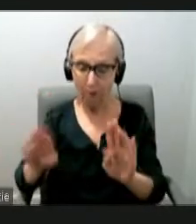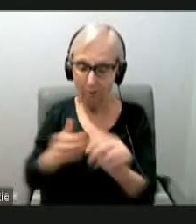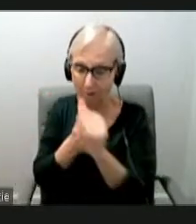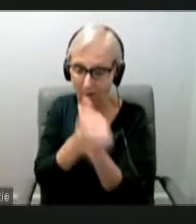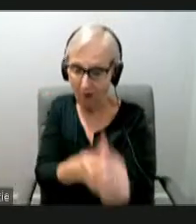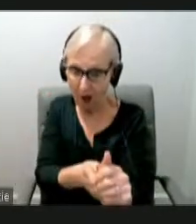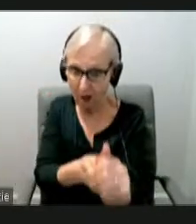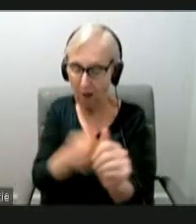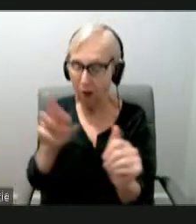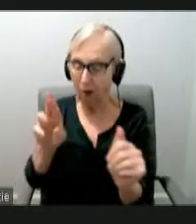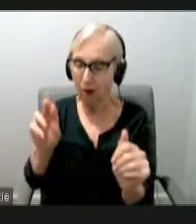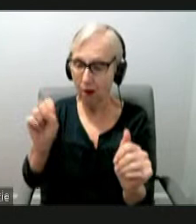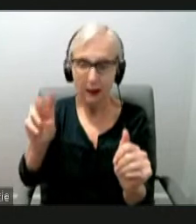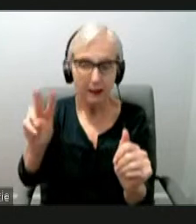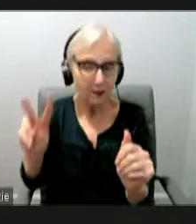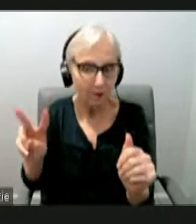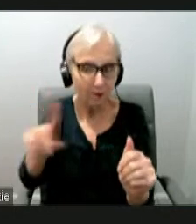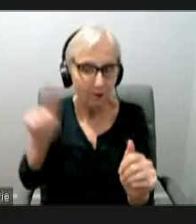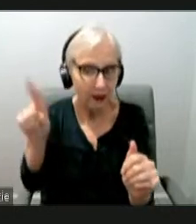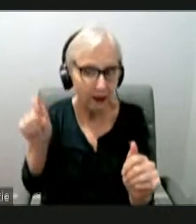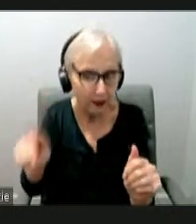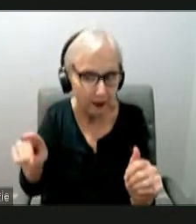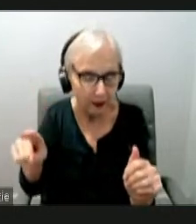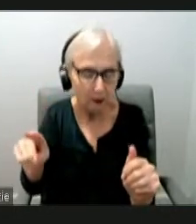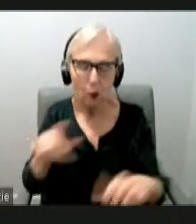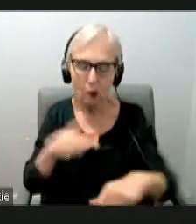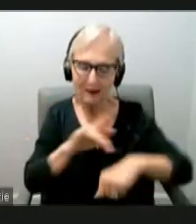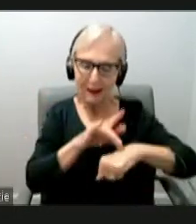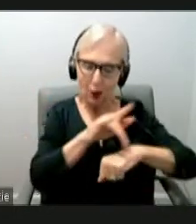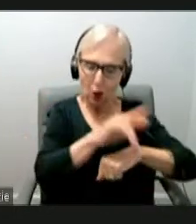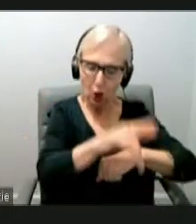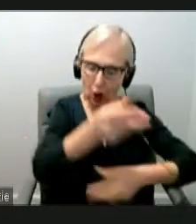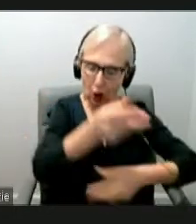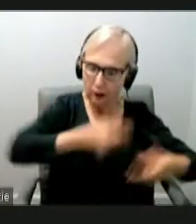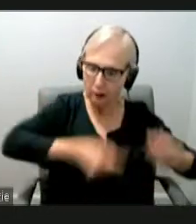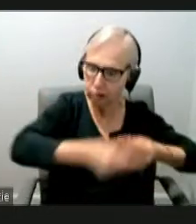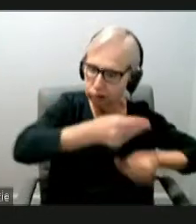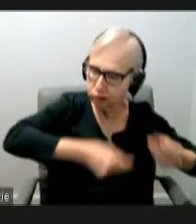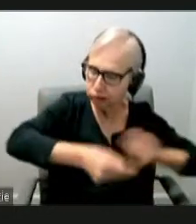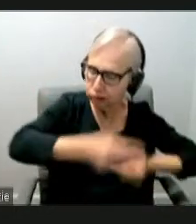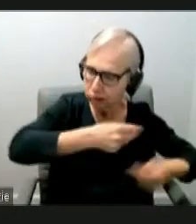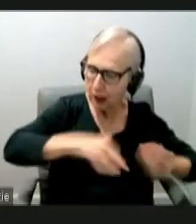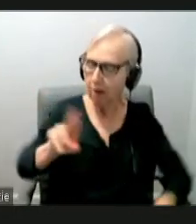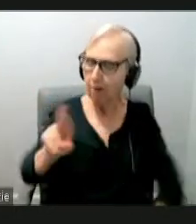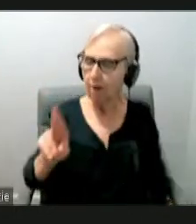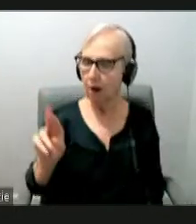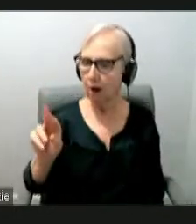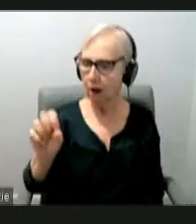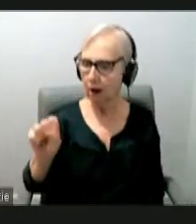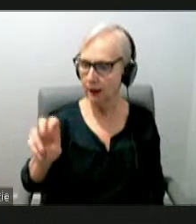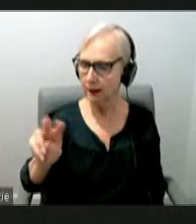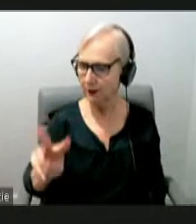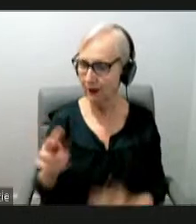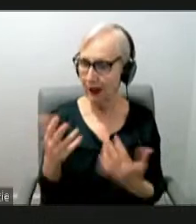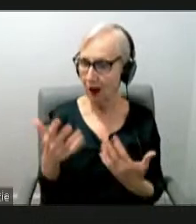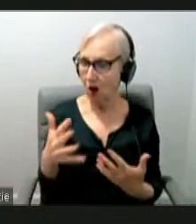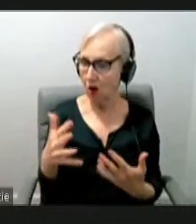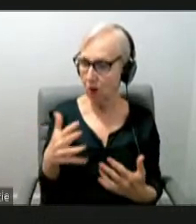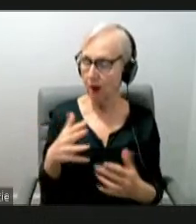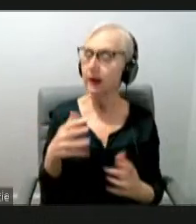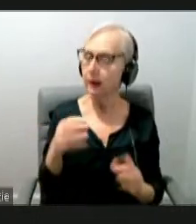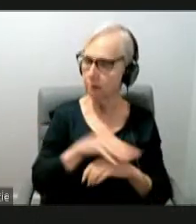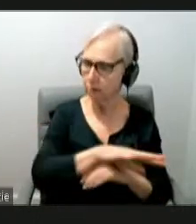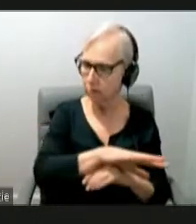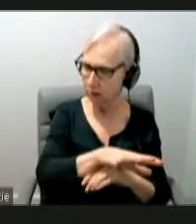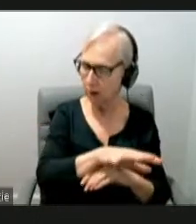that RSV is behaving right now, or we're seeing earlier transmission, high levels of transmission of that virus, or is influenza